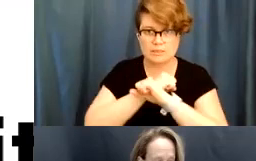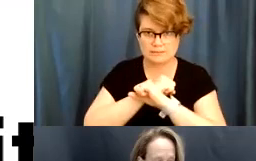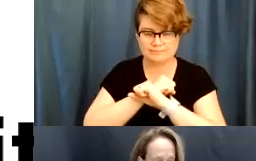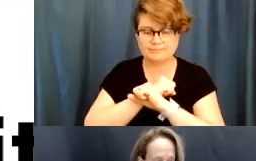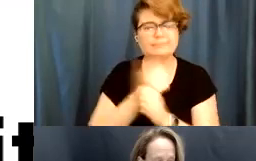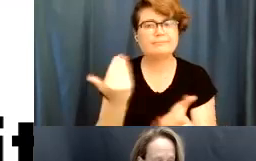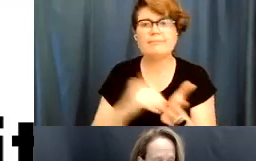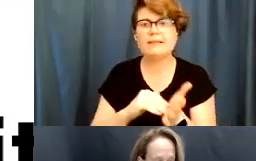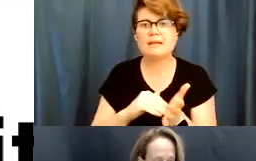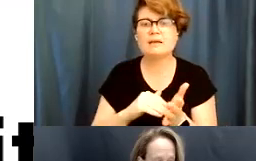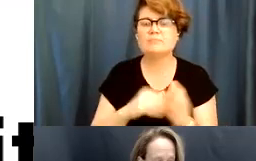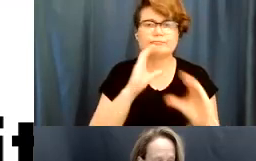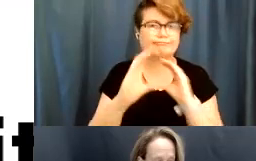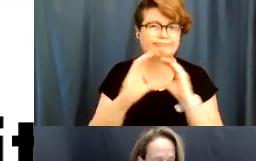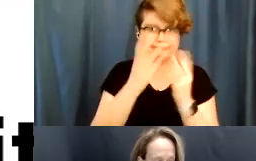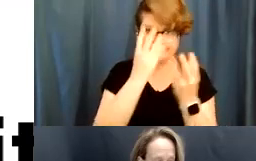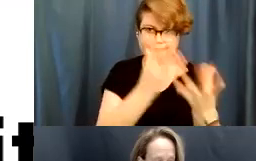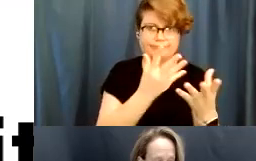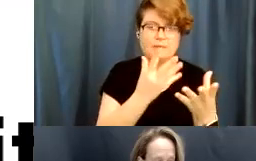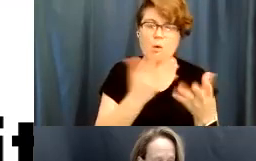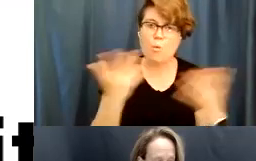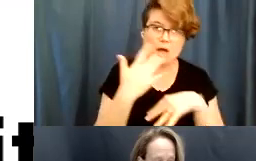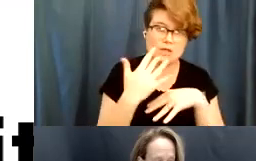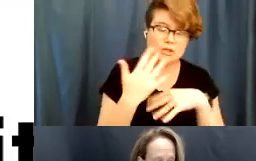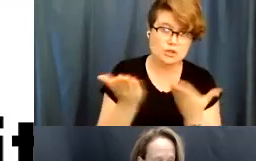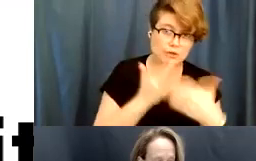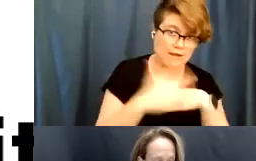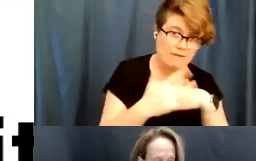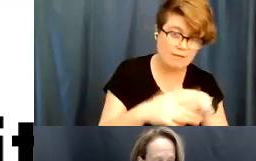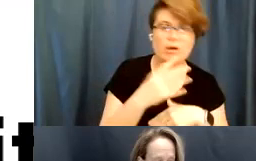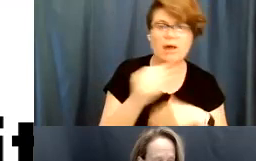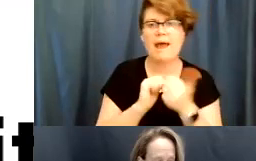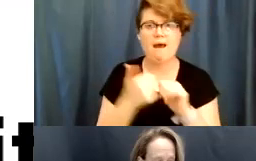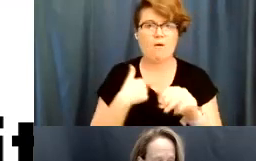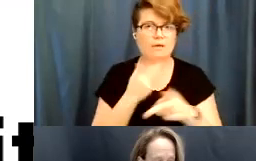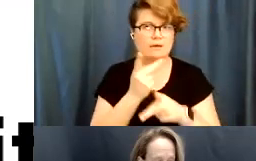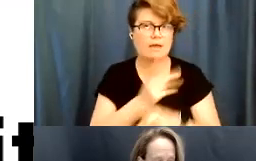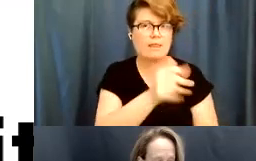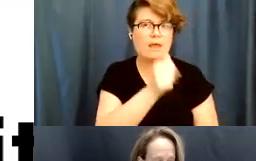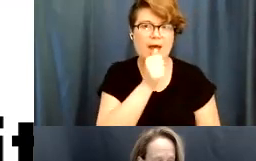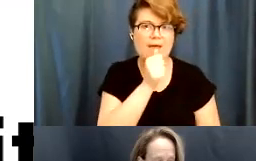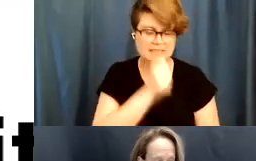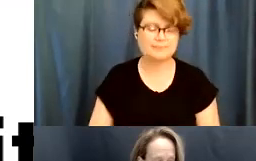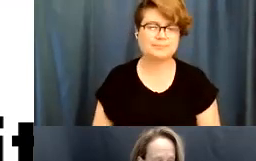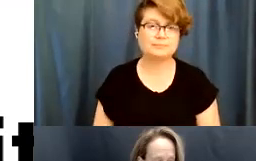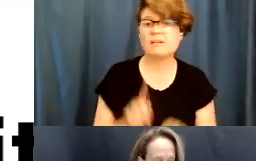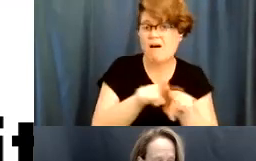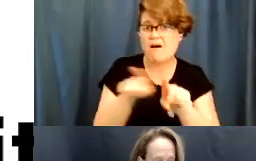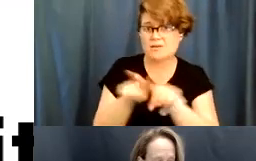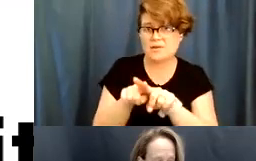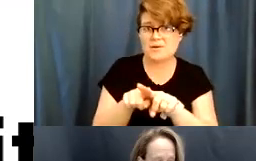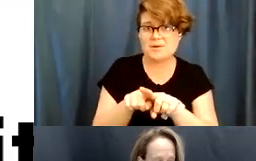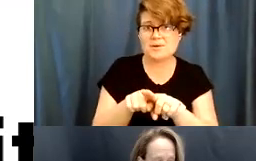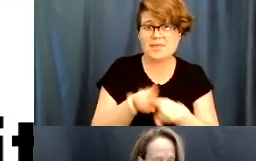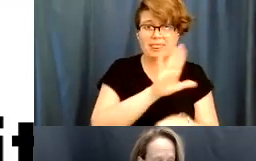with them what services are available and how we take care of their privacy, but also that their availability